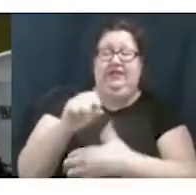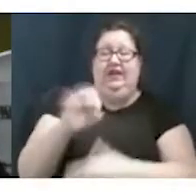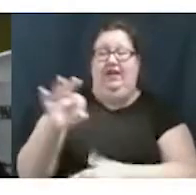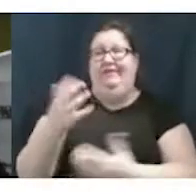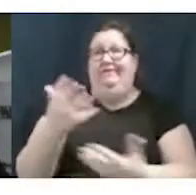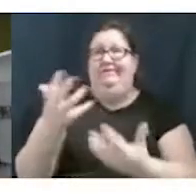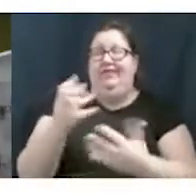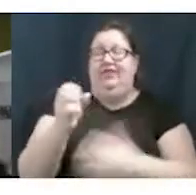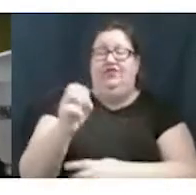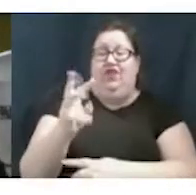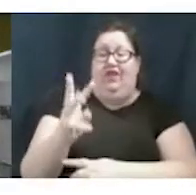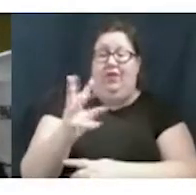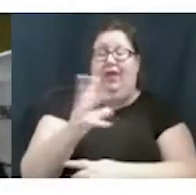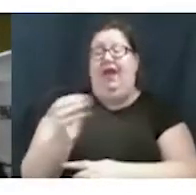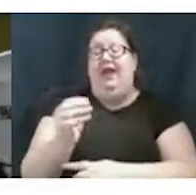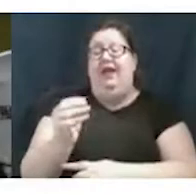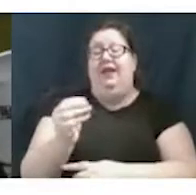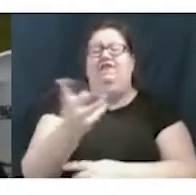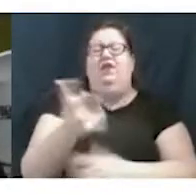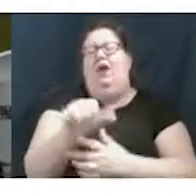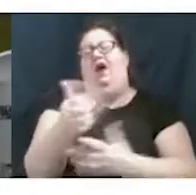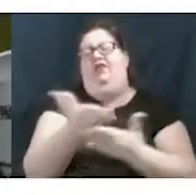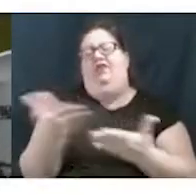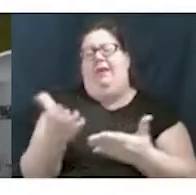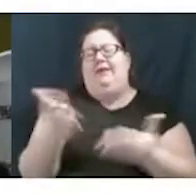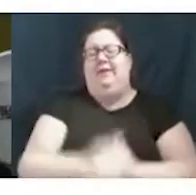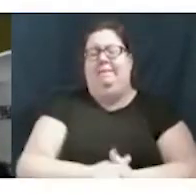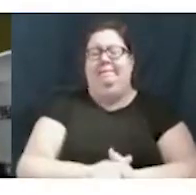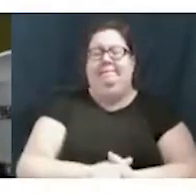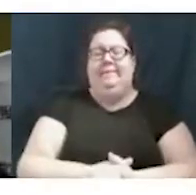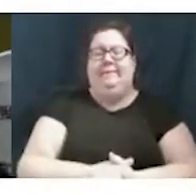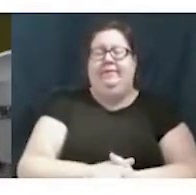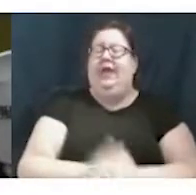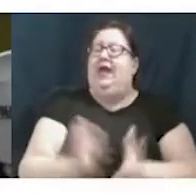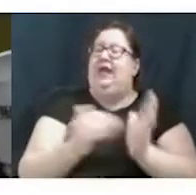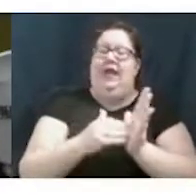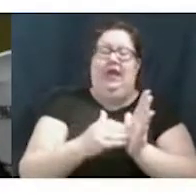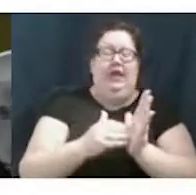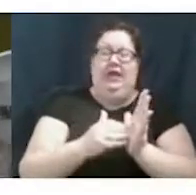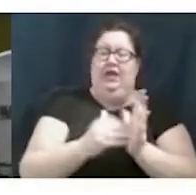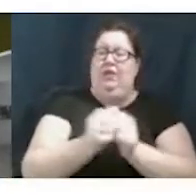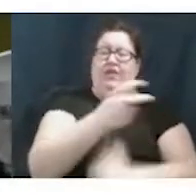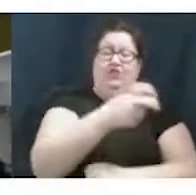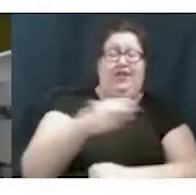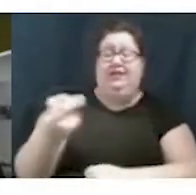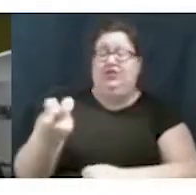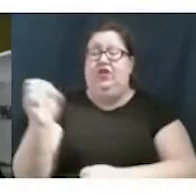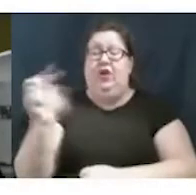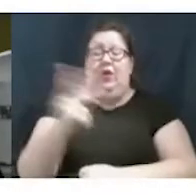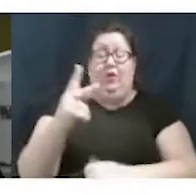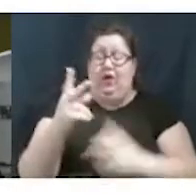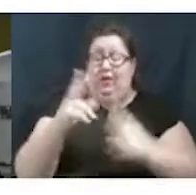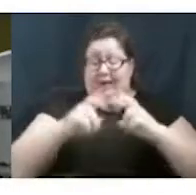the software and then a few other topics, right? And again, with transitions, we're going to go back in and we're going to